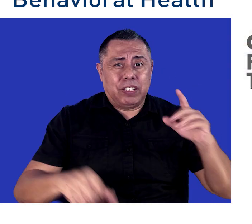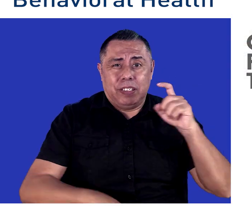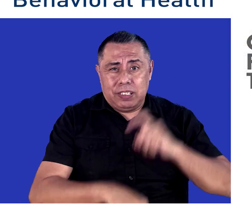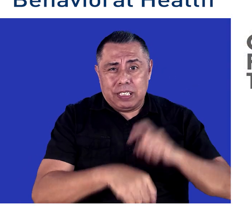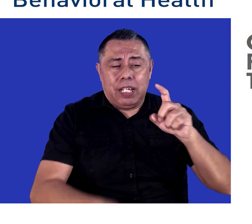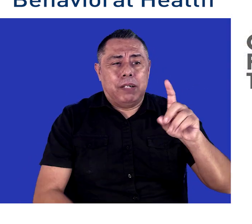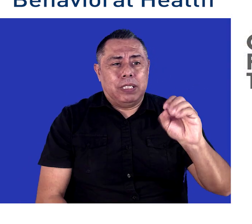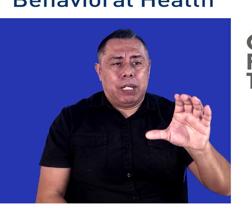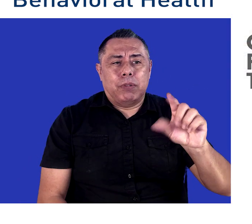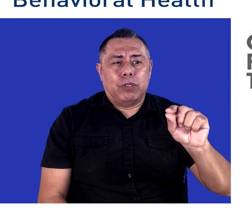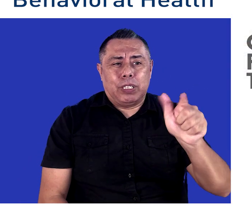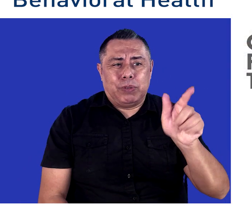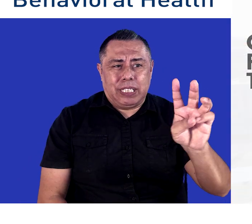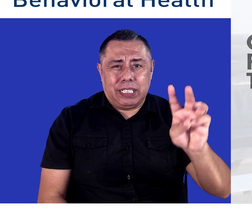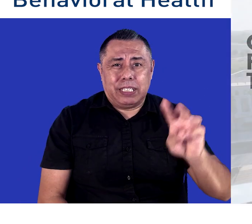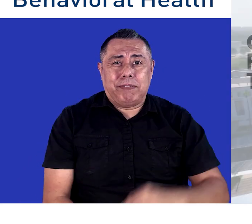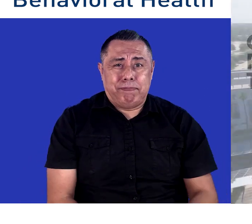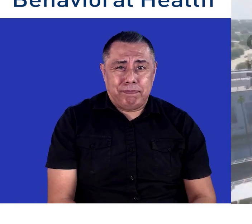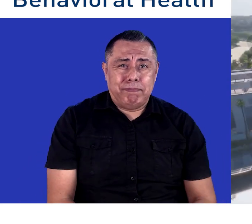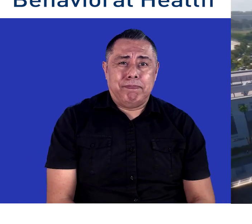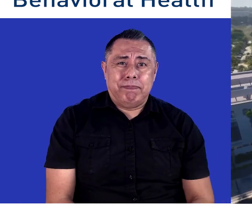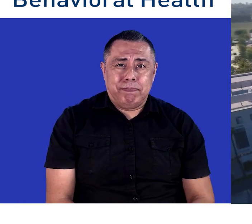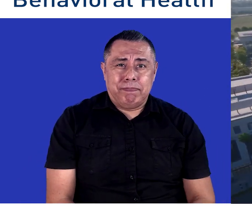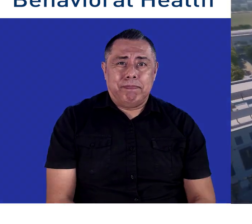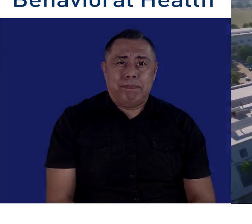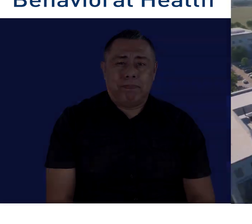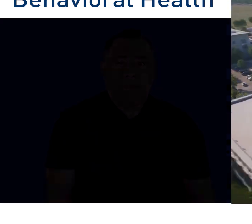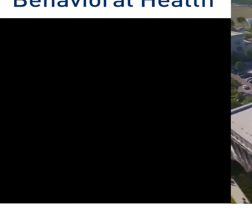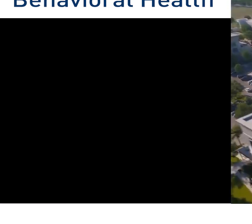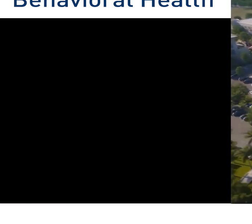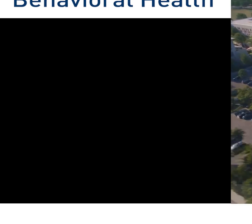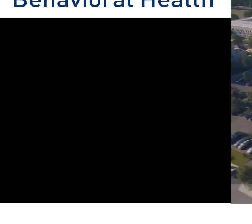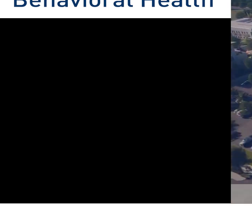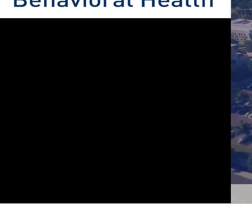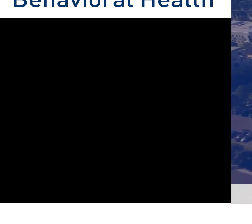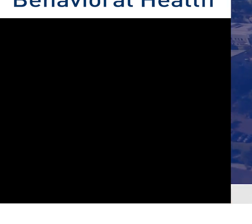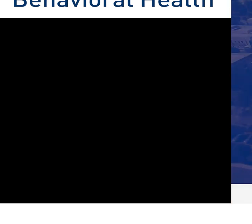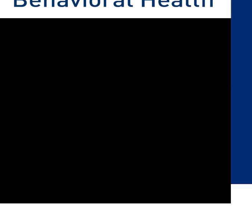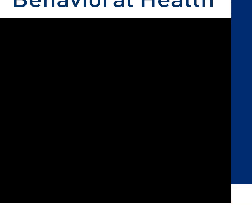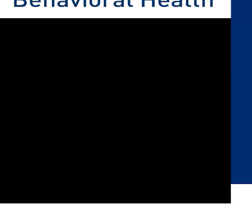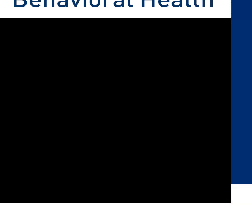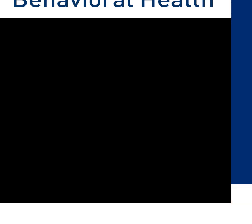on deadline for December of 2026.